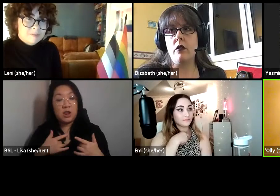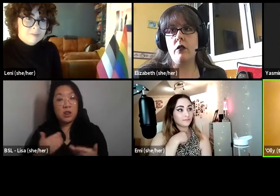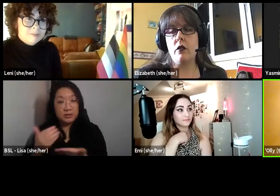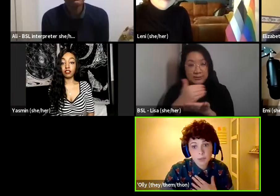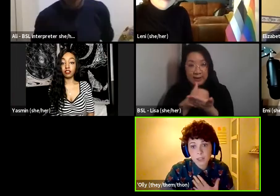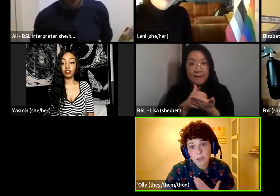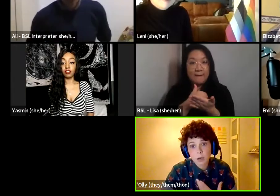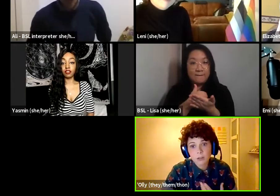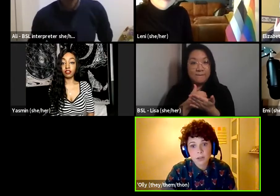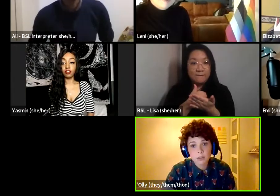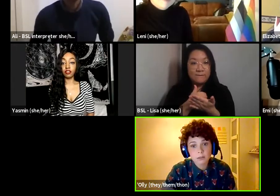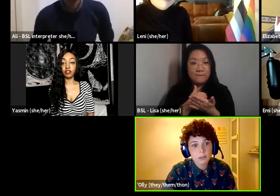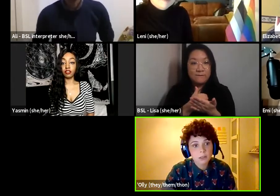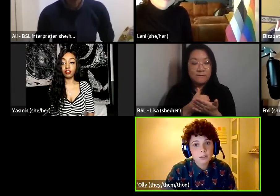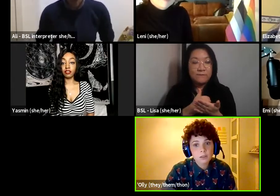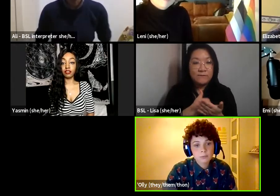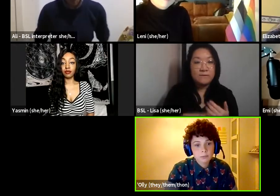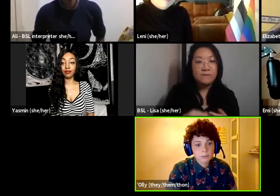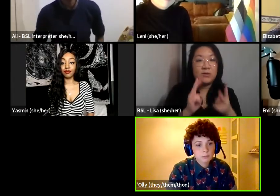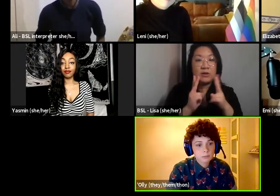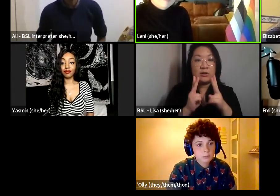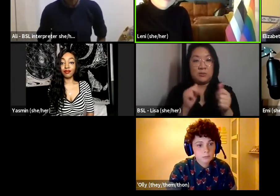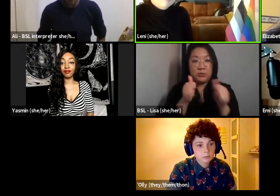in my particular part of it.